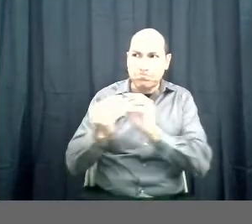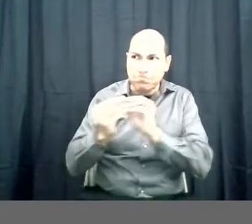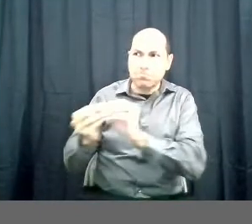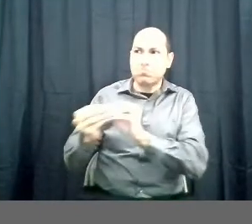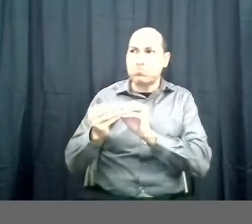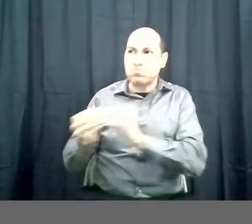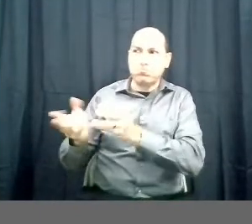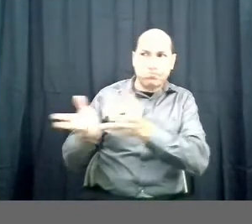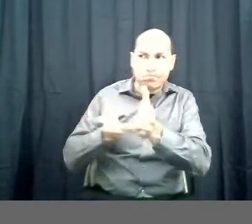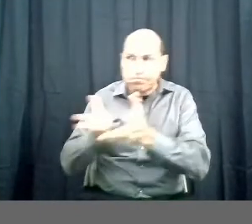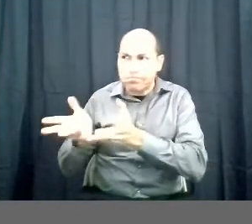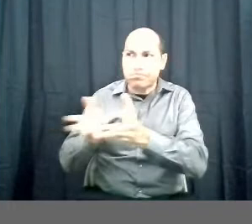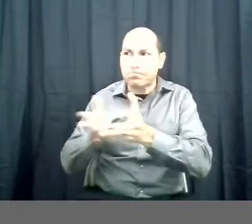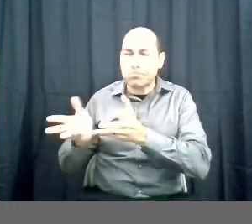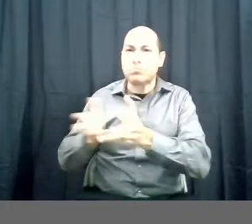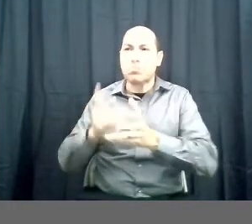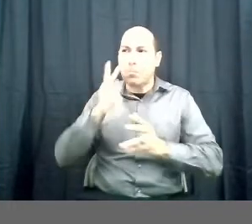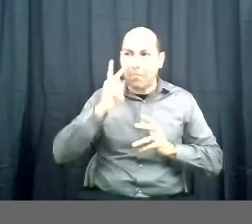be, I think,